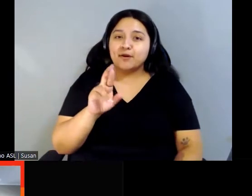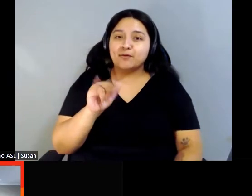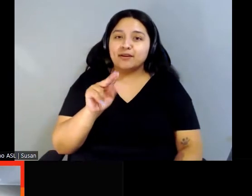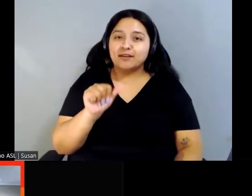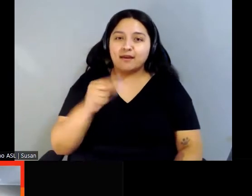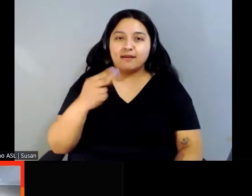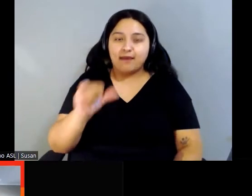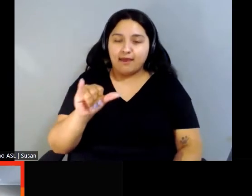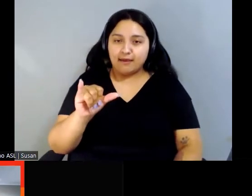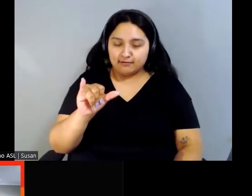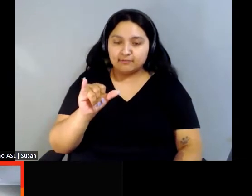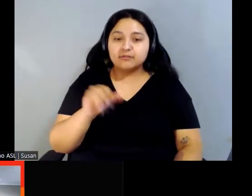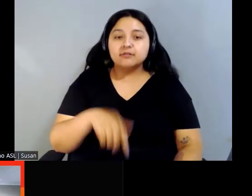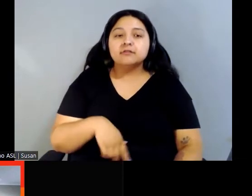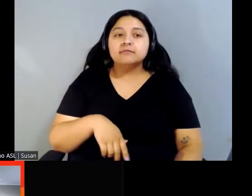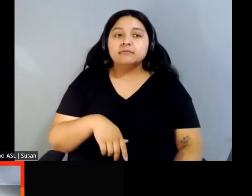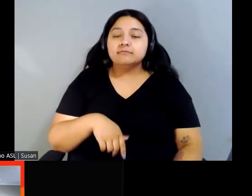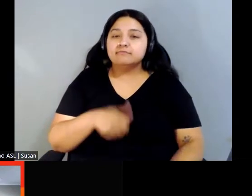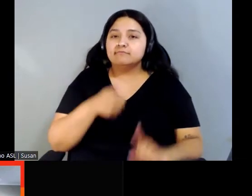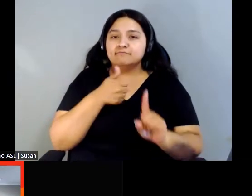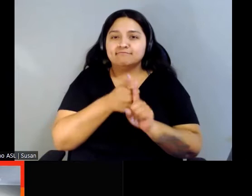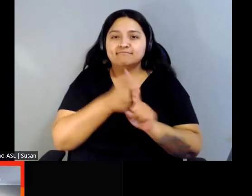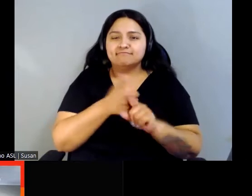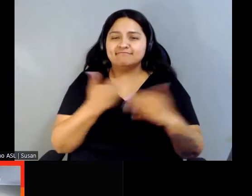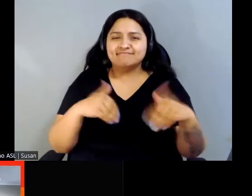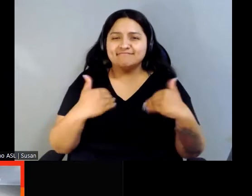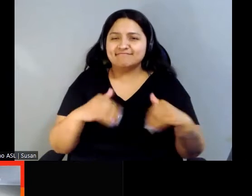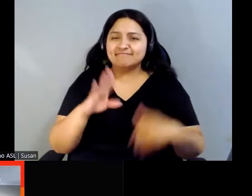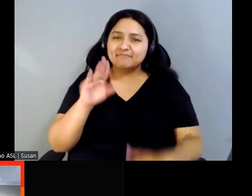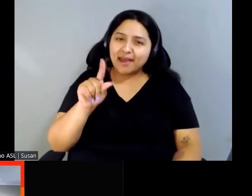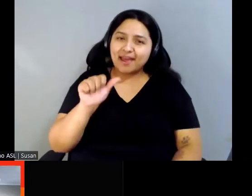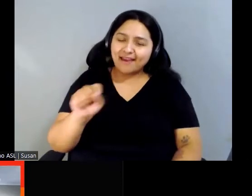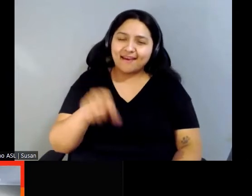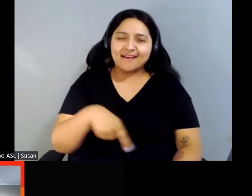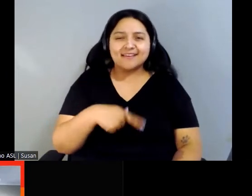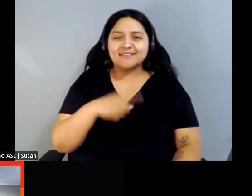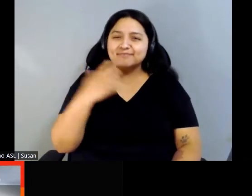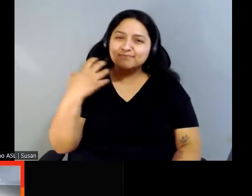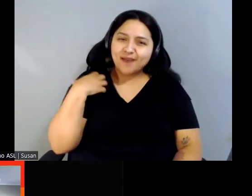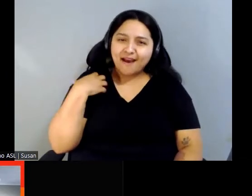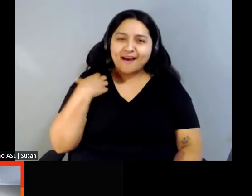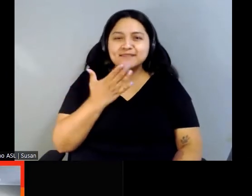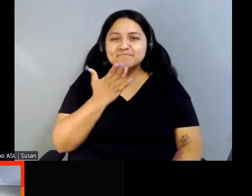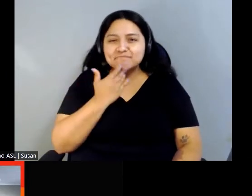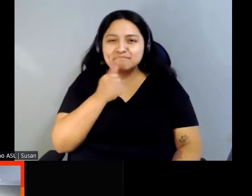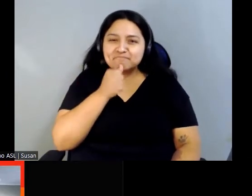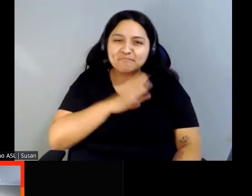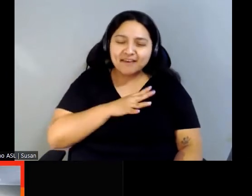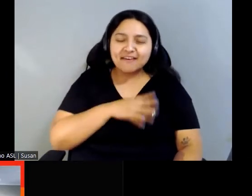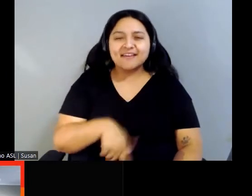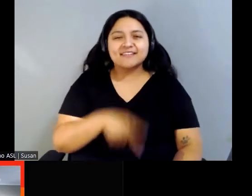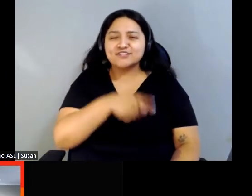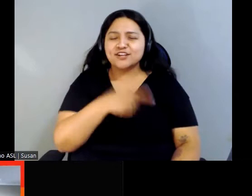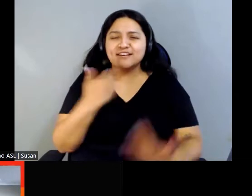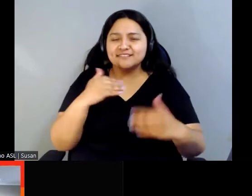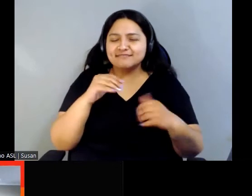who is just all around badass, boss babe. I mean, I don't even know. She's like the most incredible